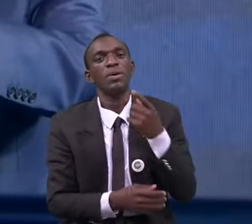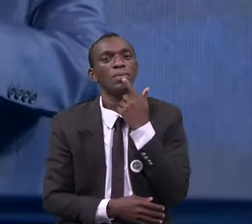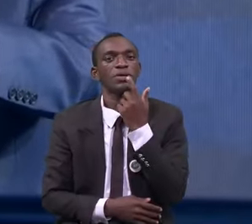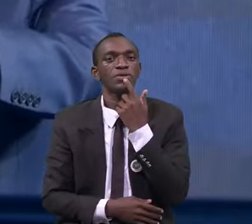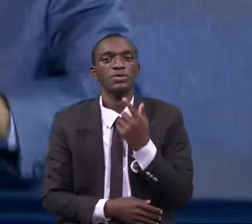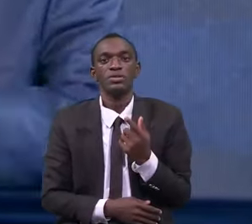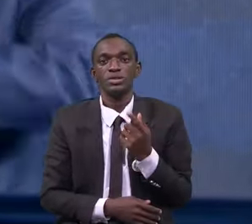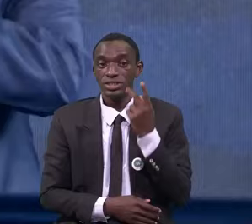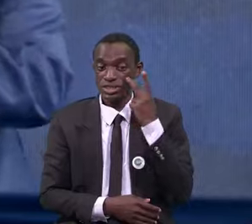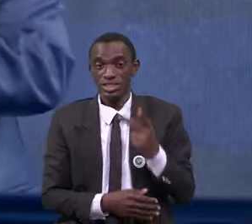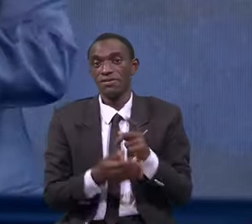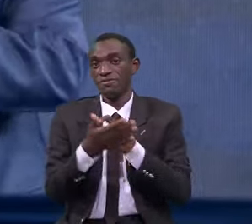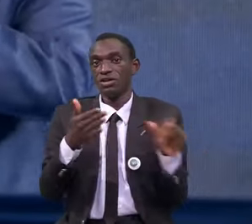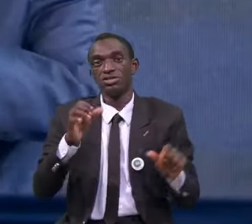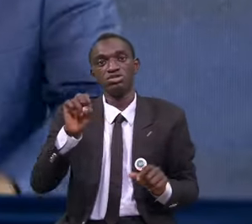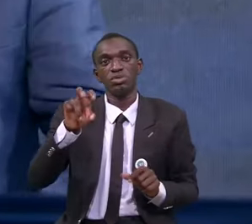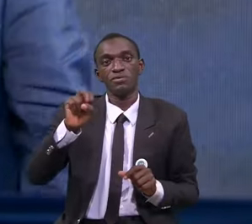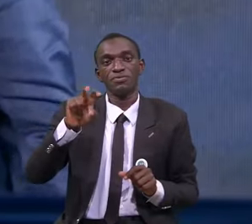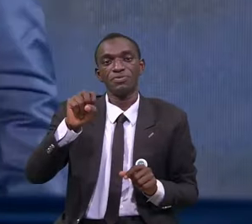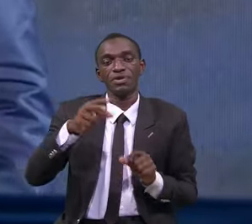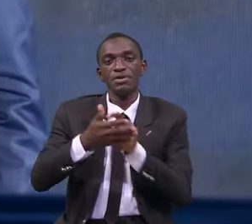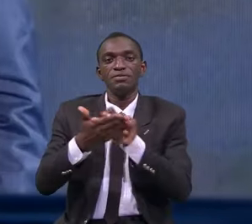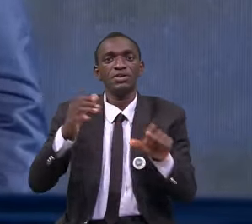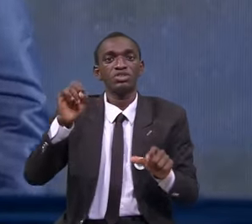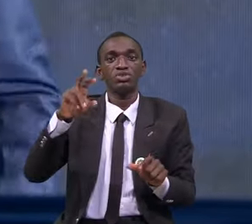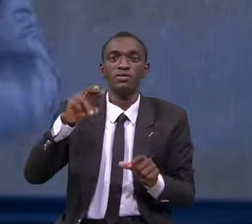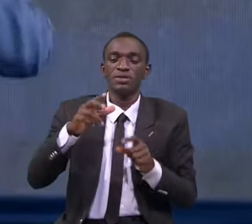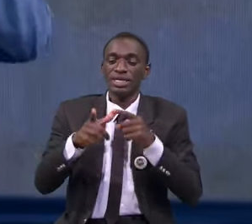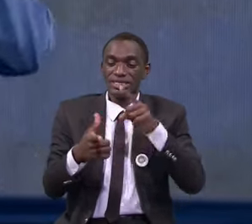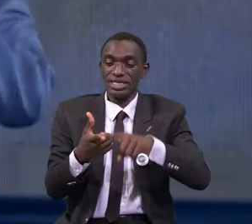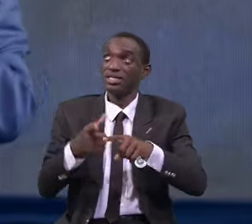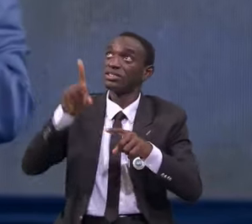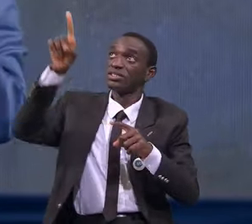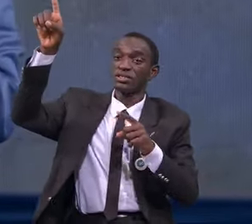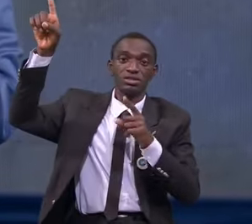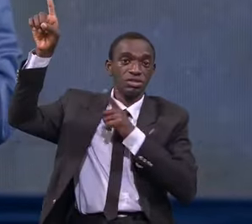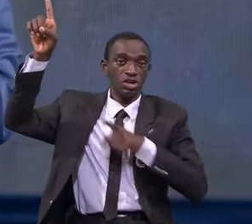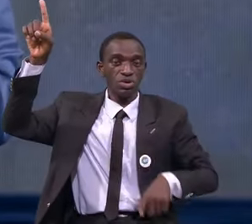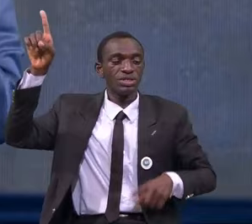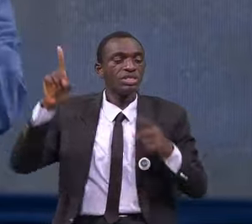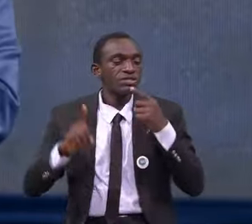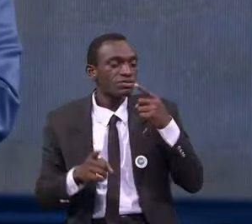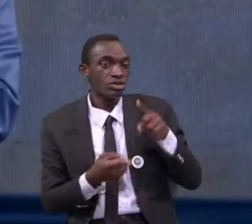See verse 12. In verse 12, then said the Lord unto me,